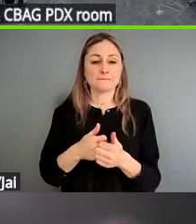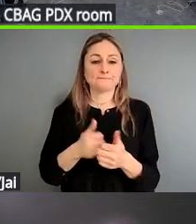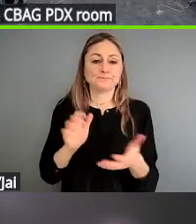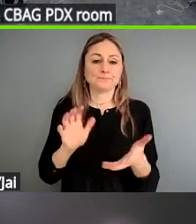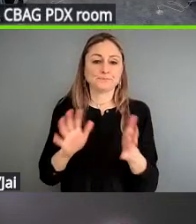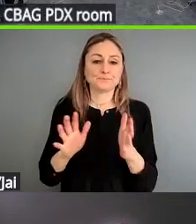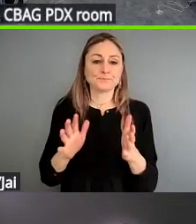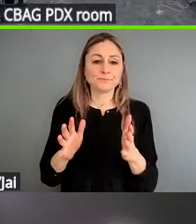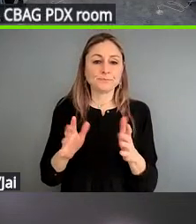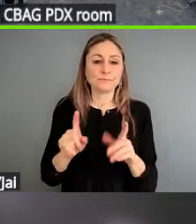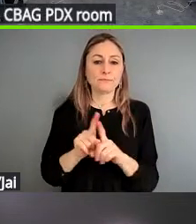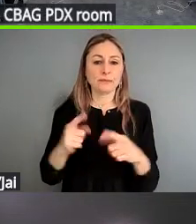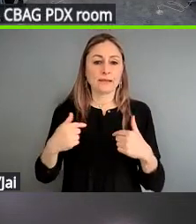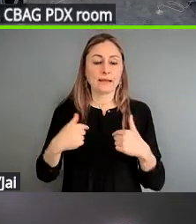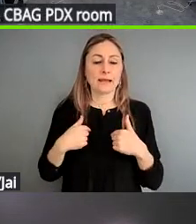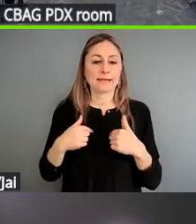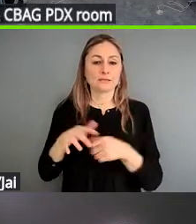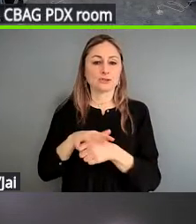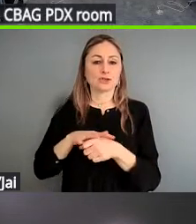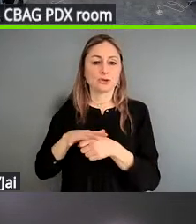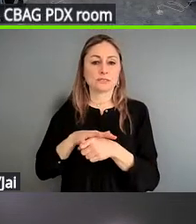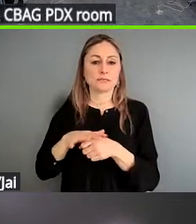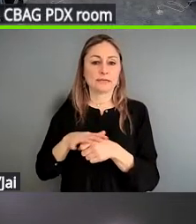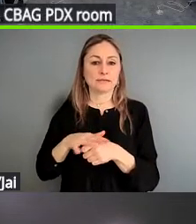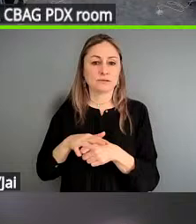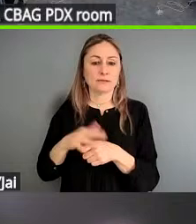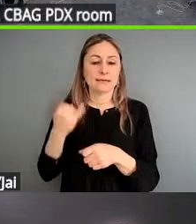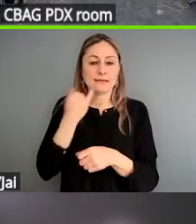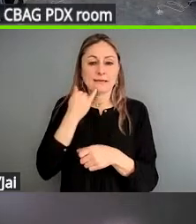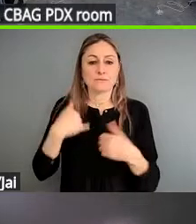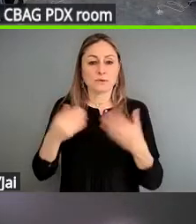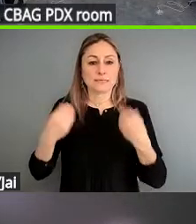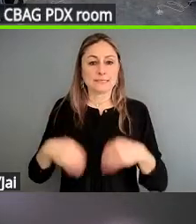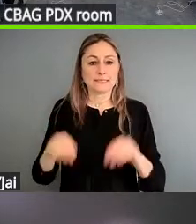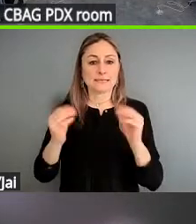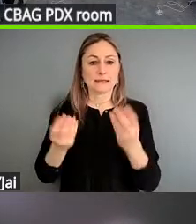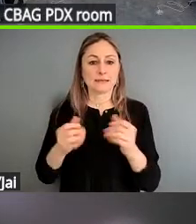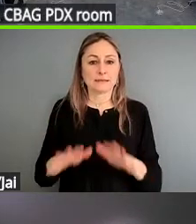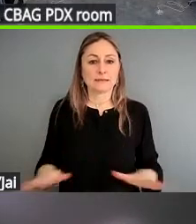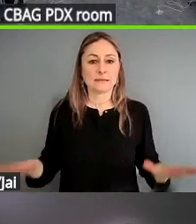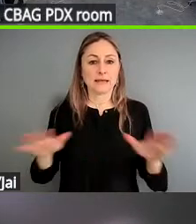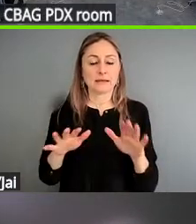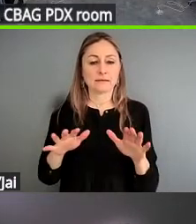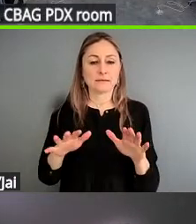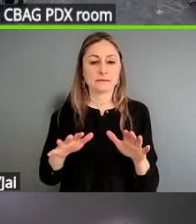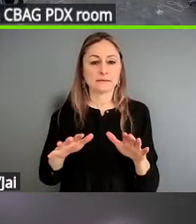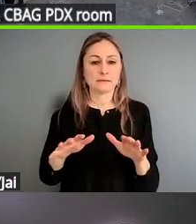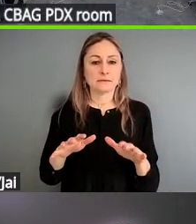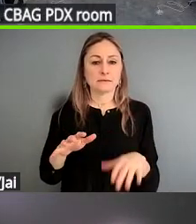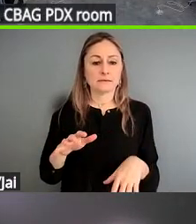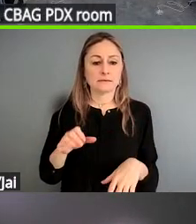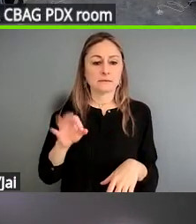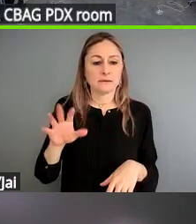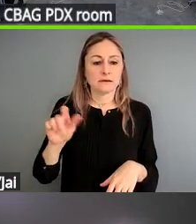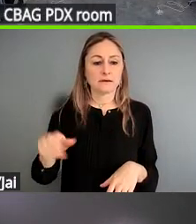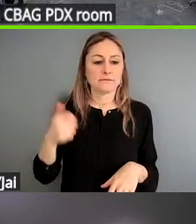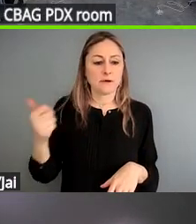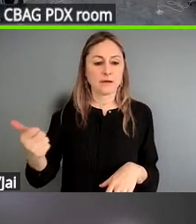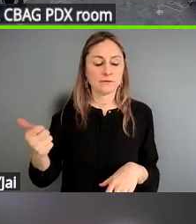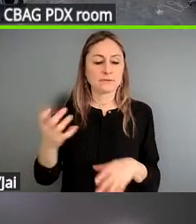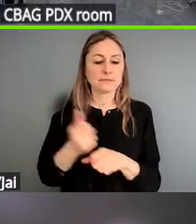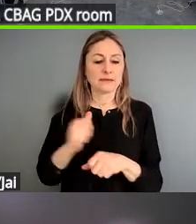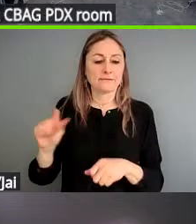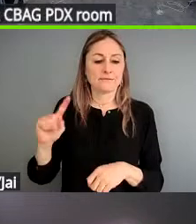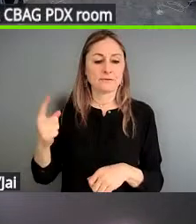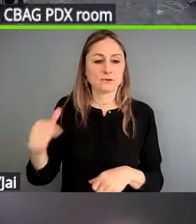a jurisdiction, if we are selling land, abutters usually get right of first refusal on that.